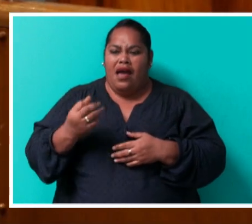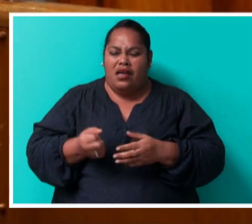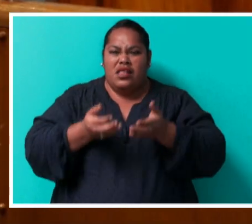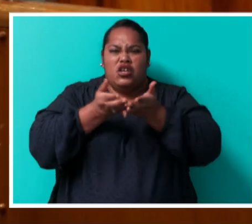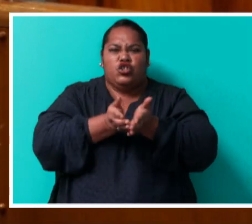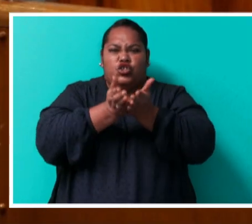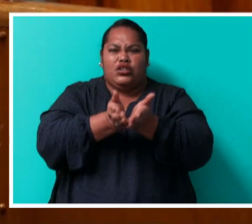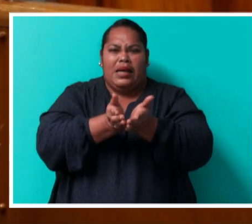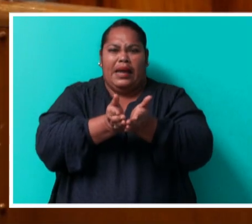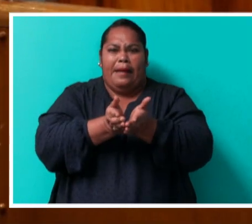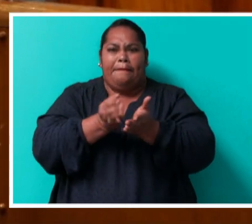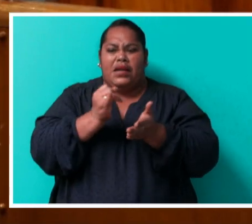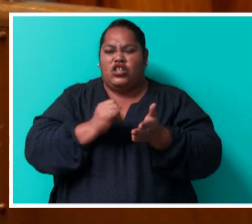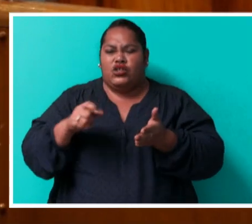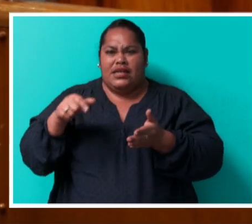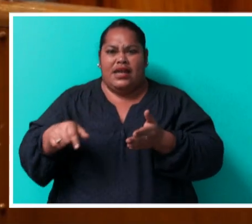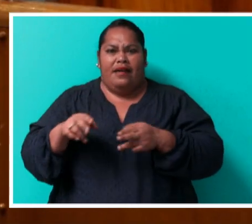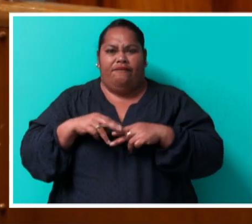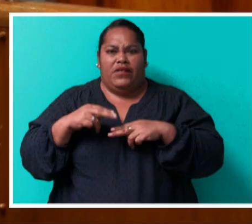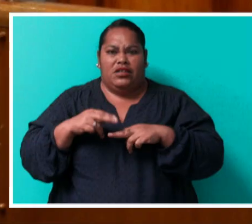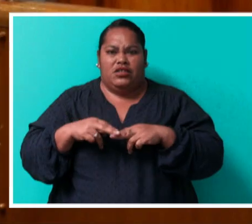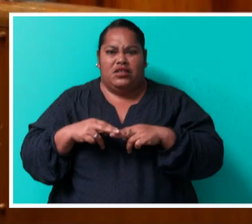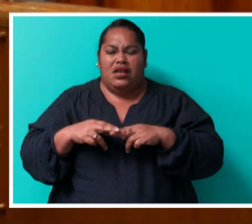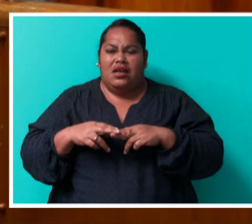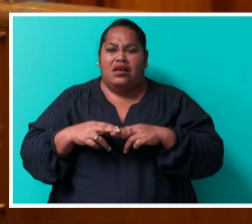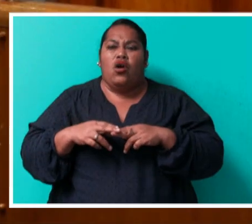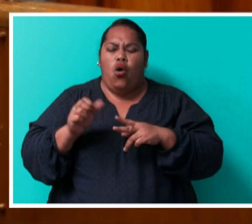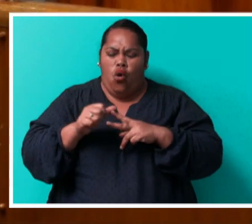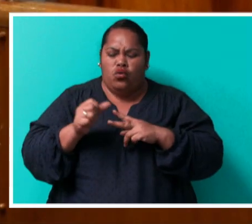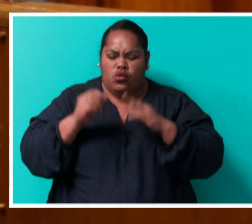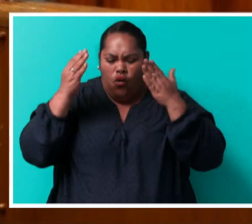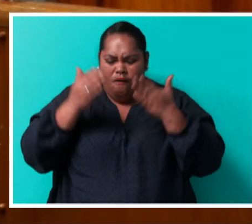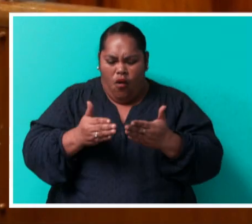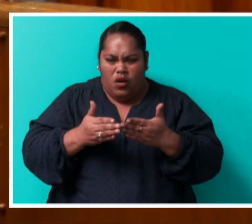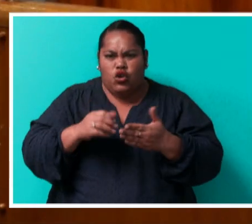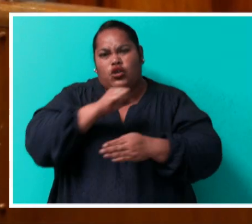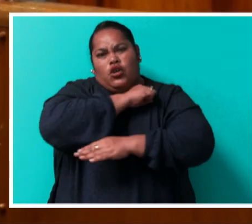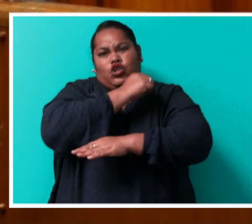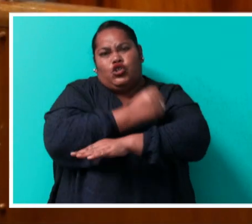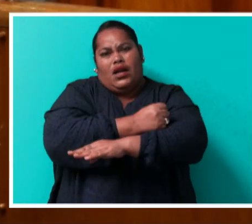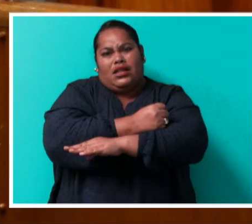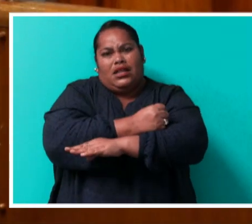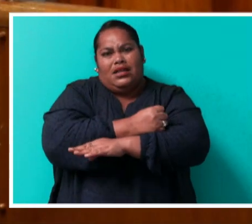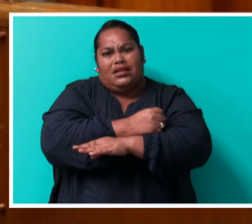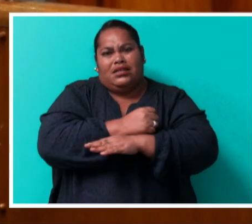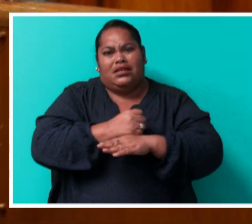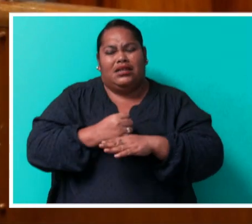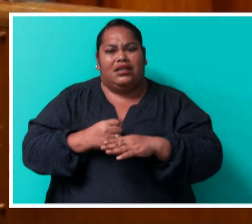Fiji. The bilateral discussions also focused on strengthening capacity building